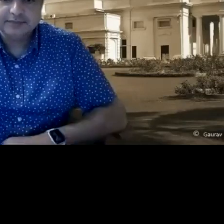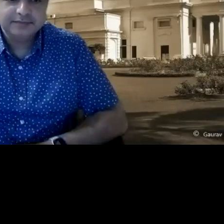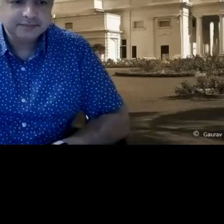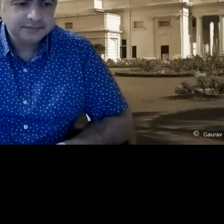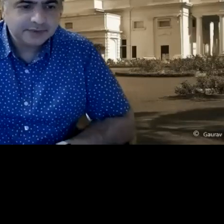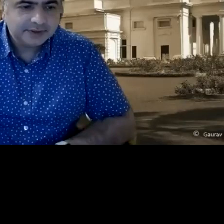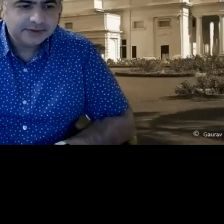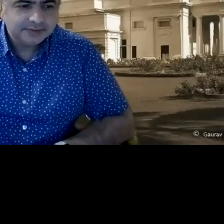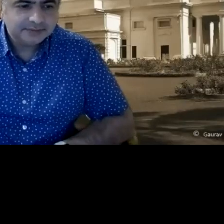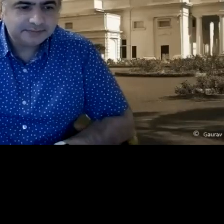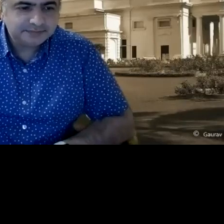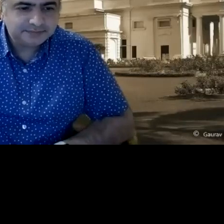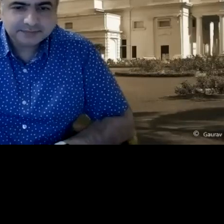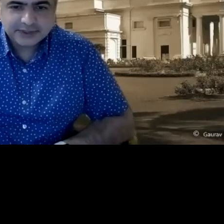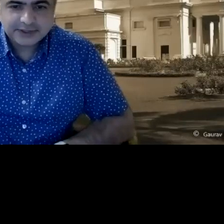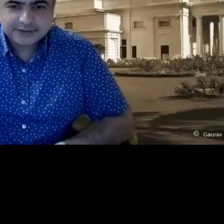sir.